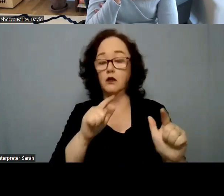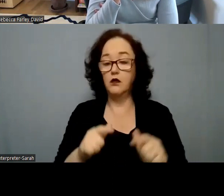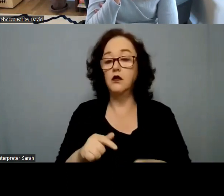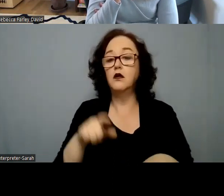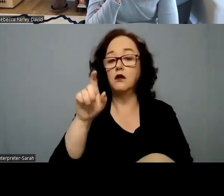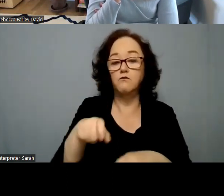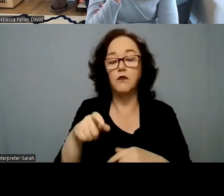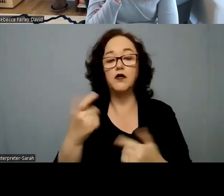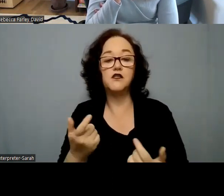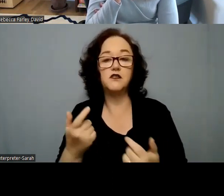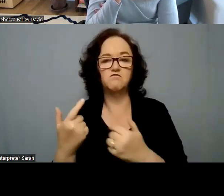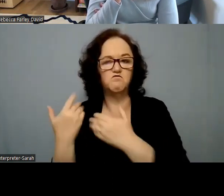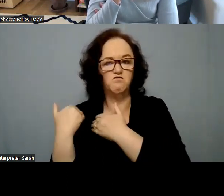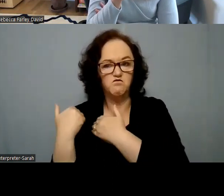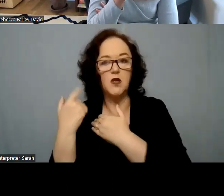and